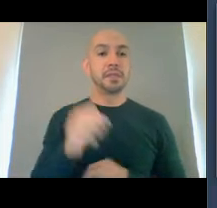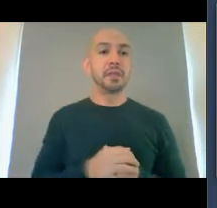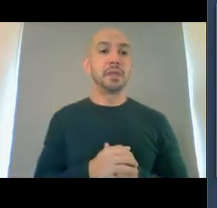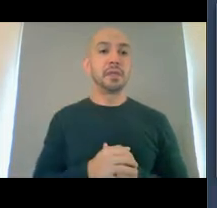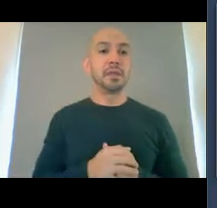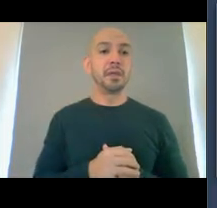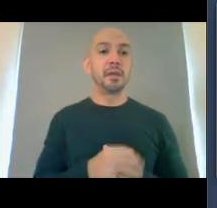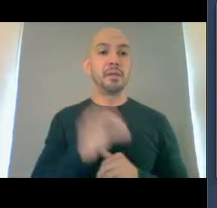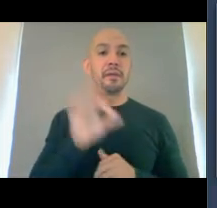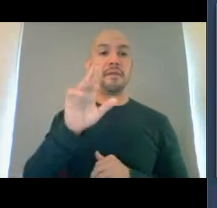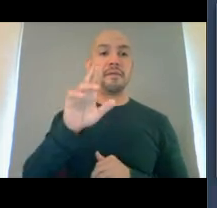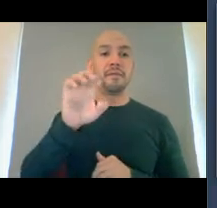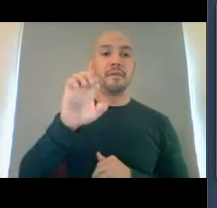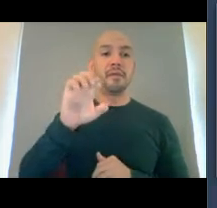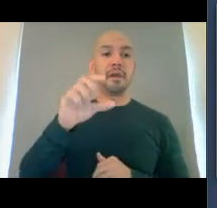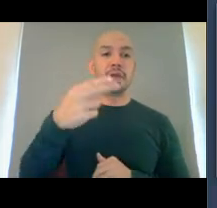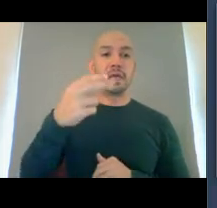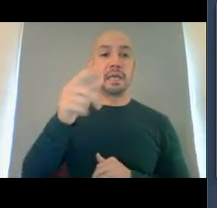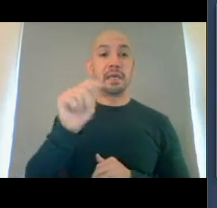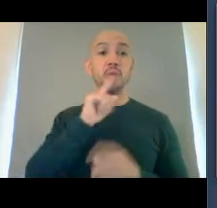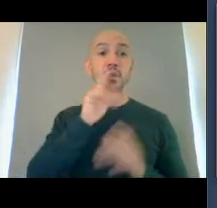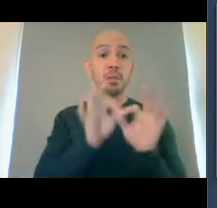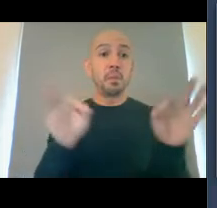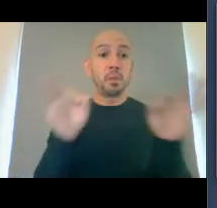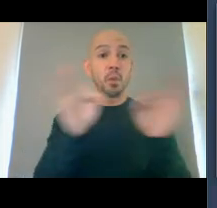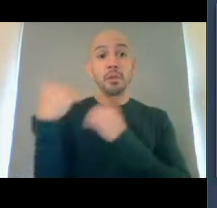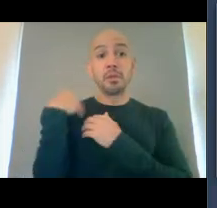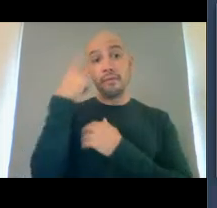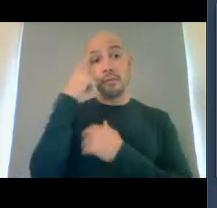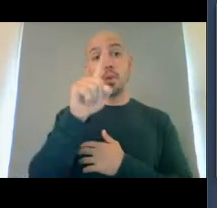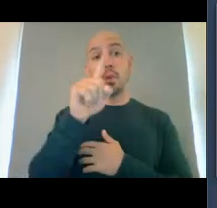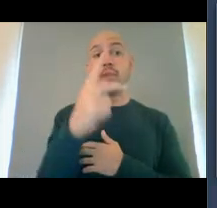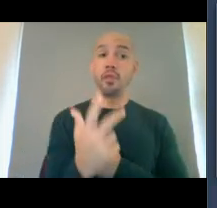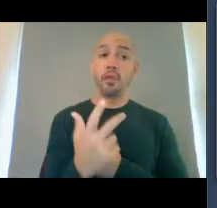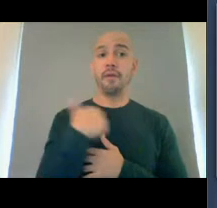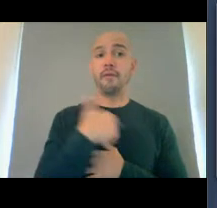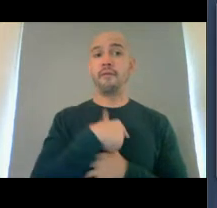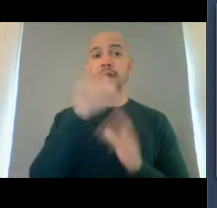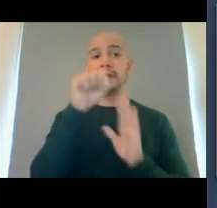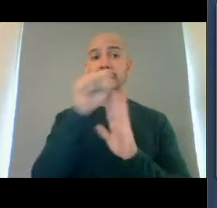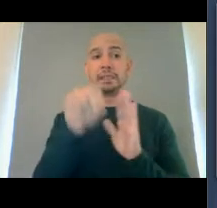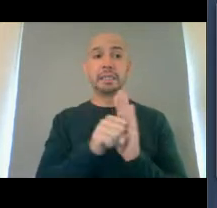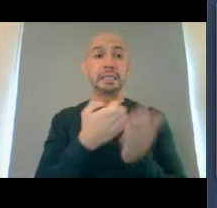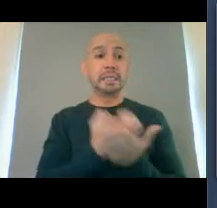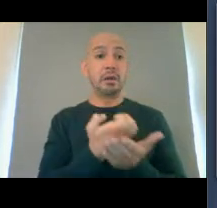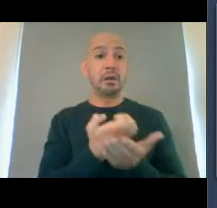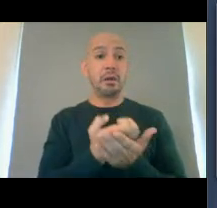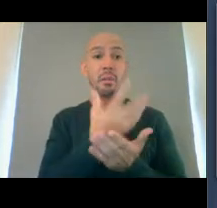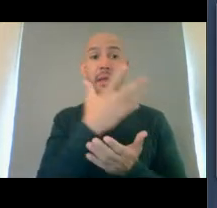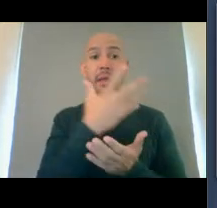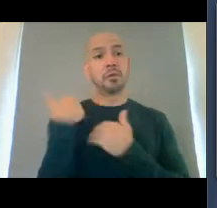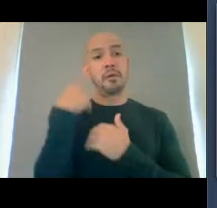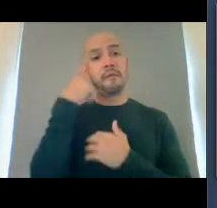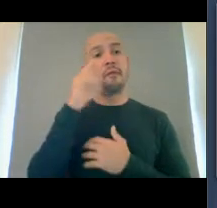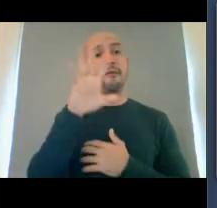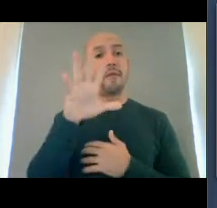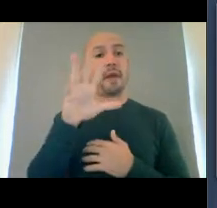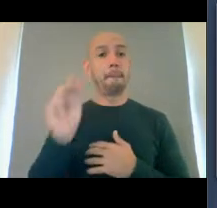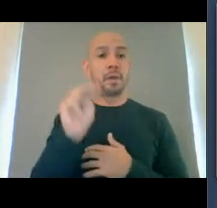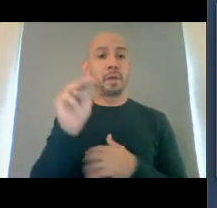freight is really important and it's responsible for about one third of our state's economy and five million jobs so